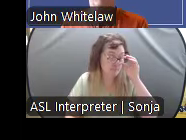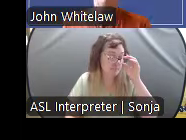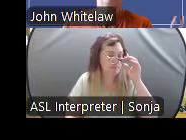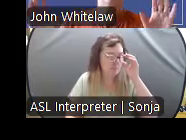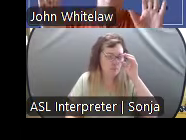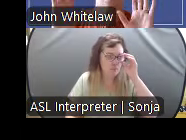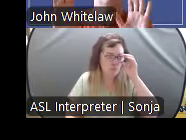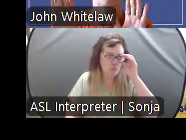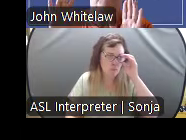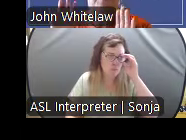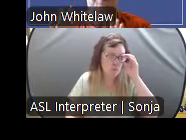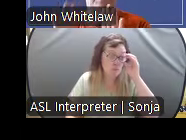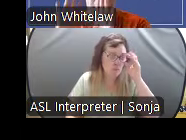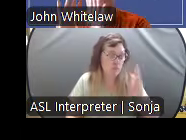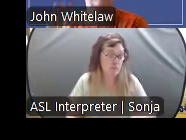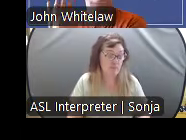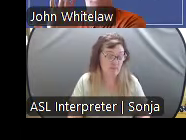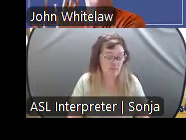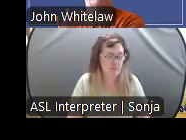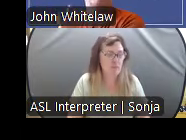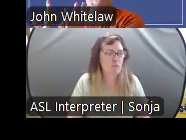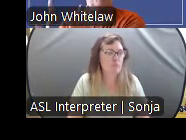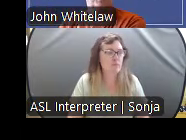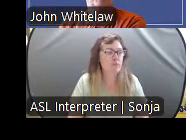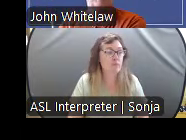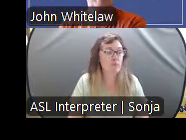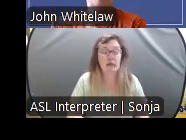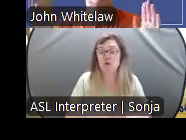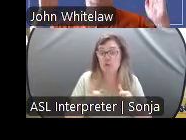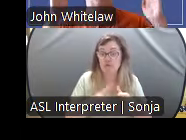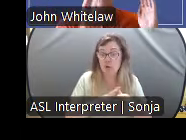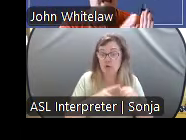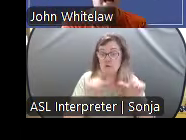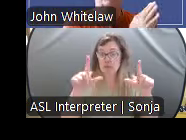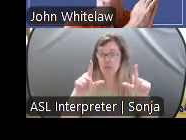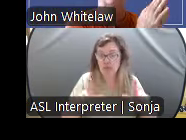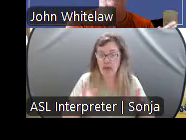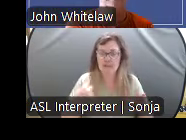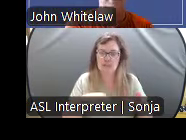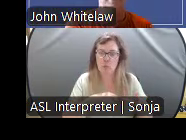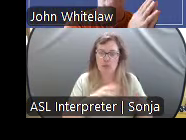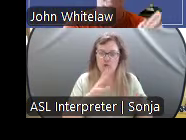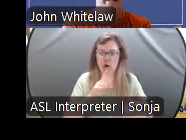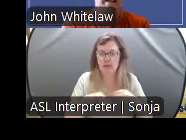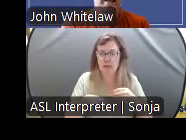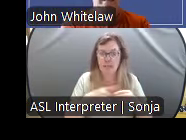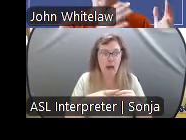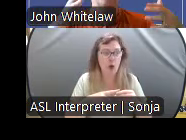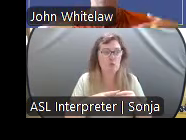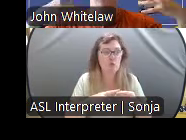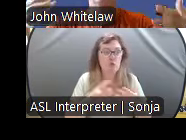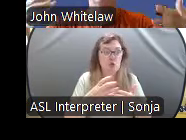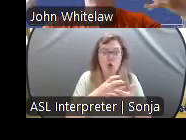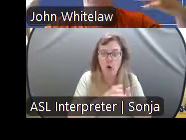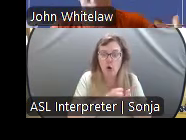So the first set of slides that we talked about was the wage earners' money and